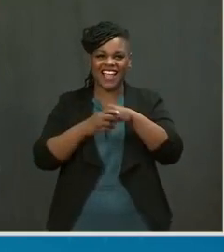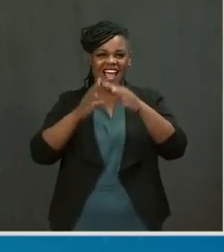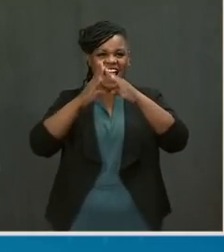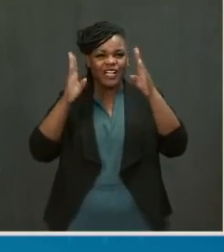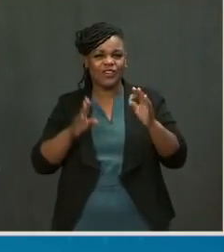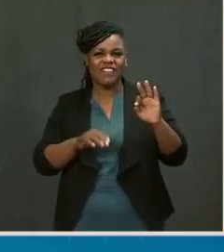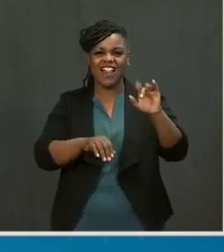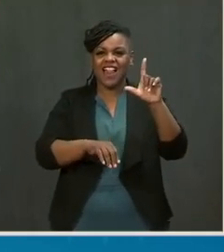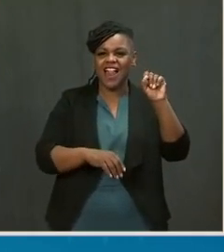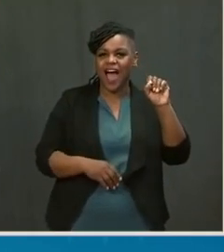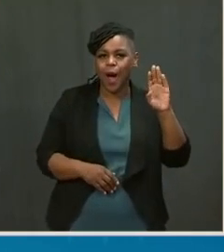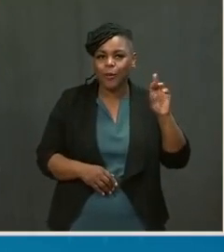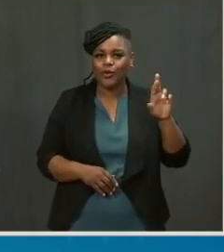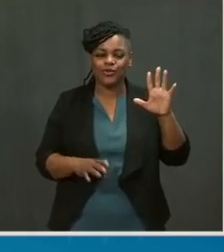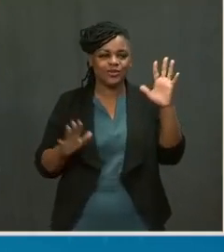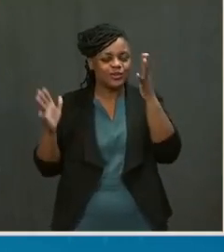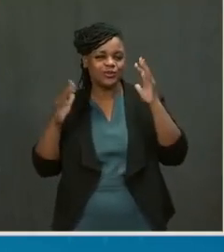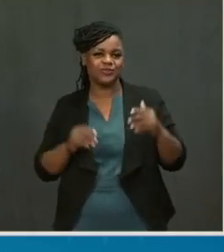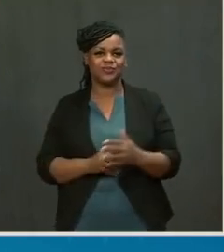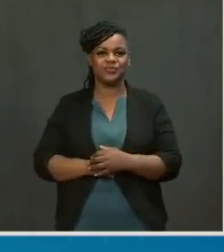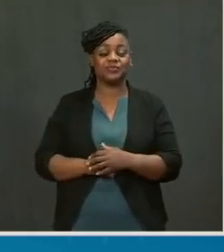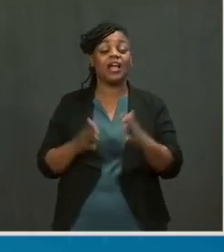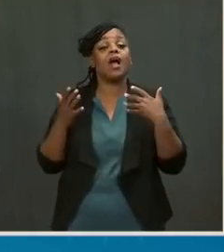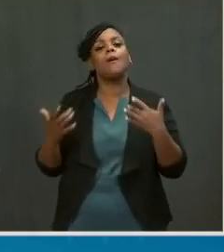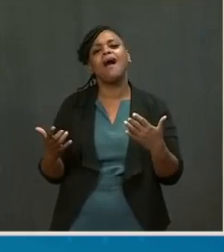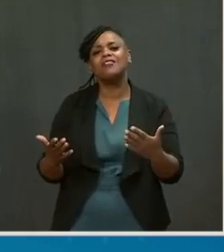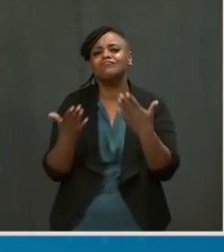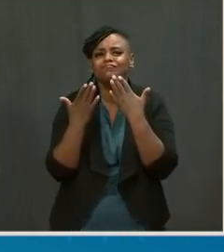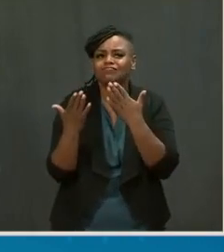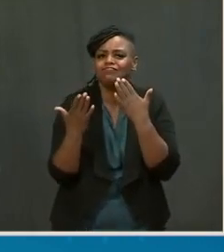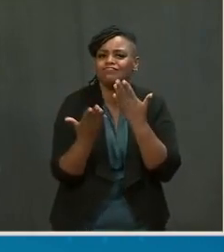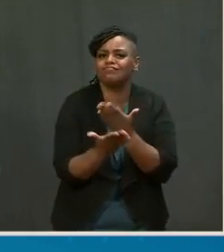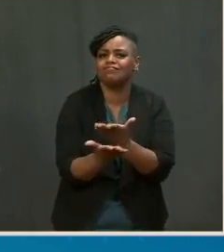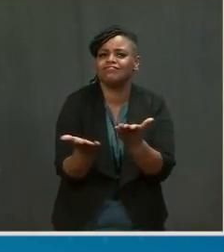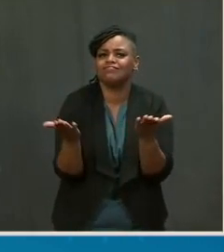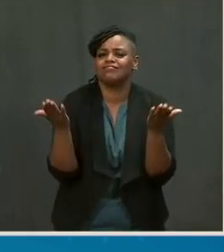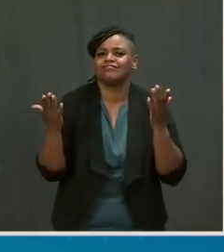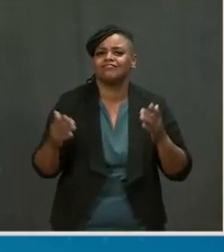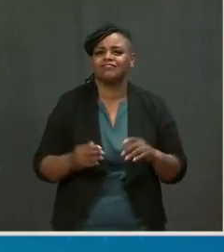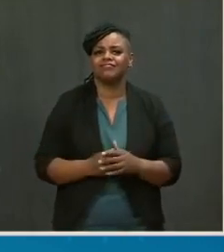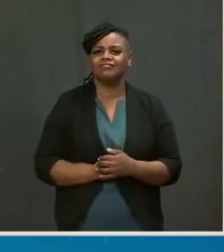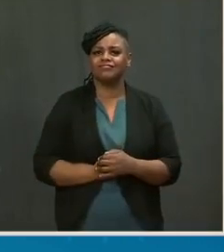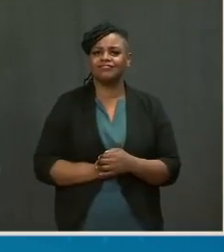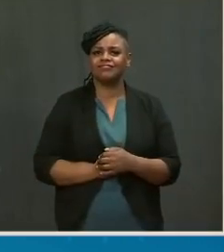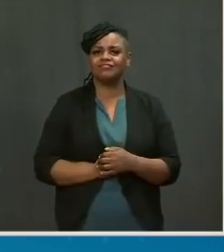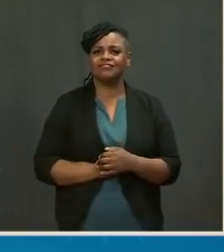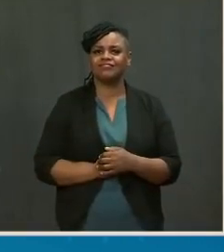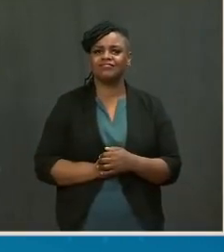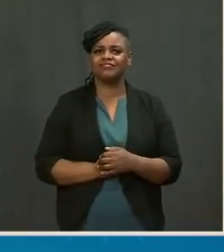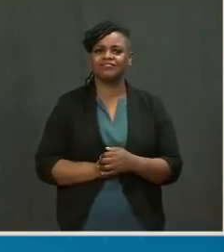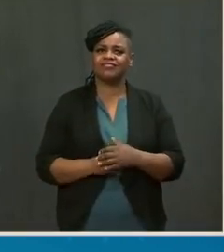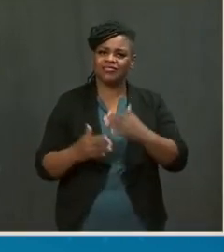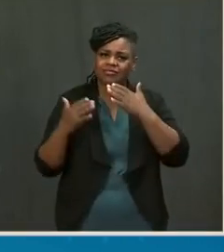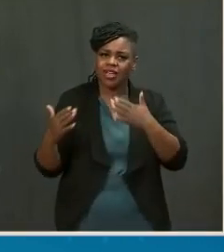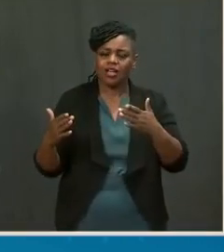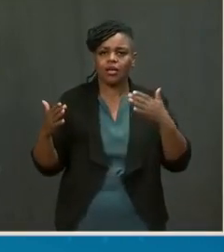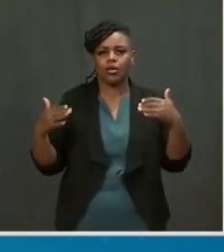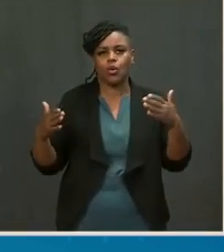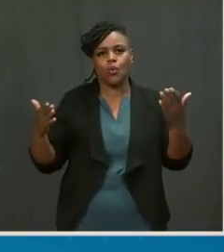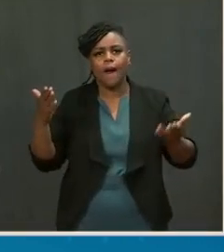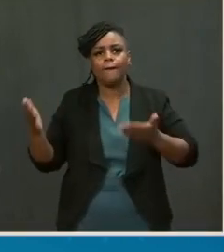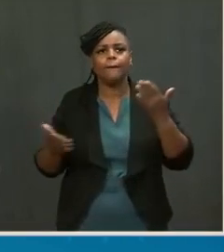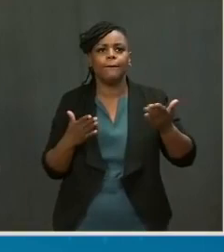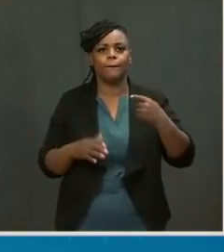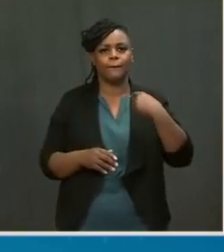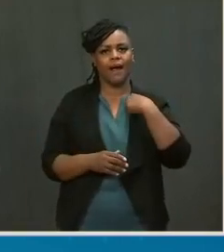So I want to thank everybody and IBEW 490 for welcoming us. I am